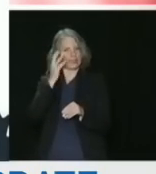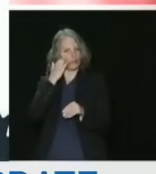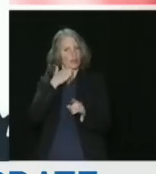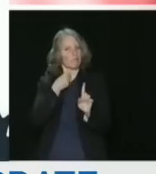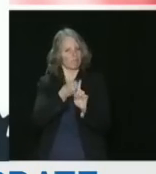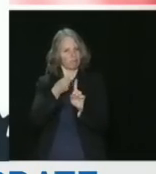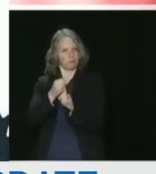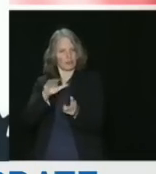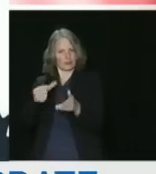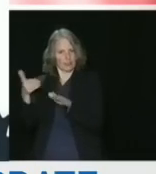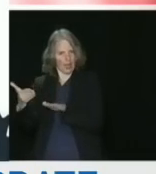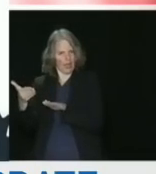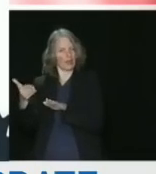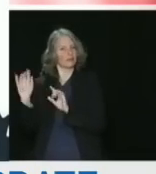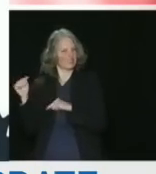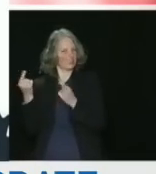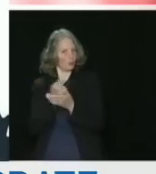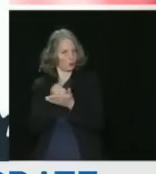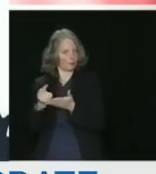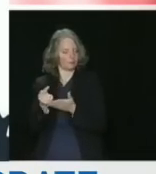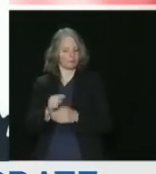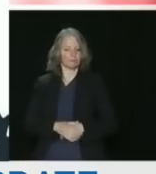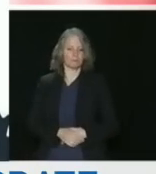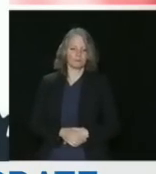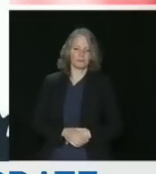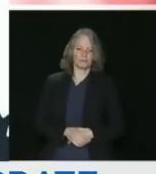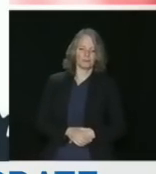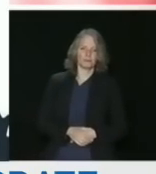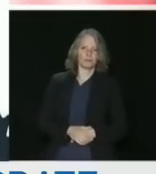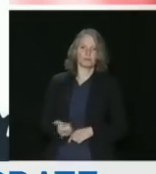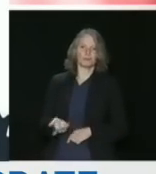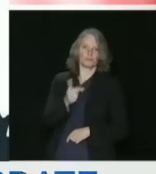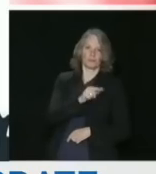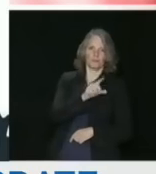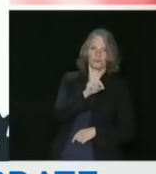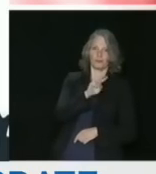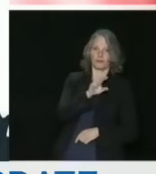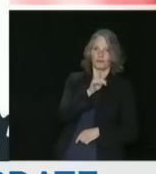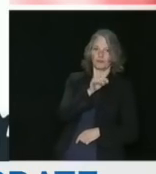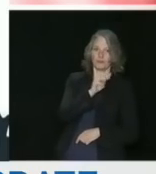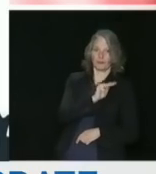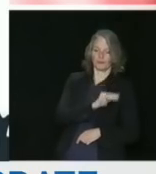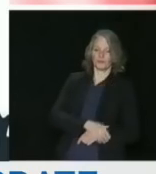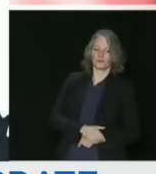reported daily over the past week. But now let's come to the good news.